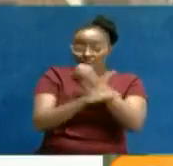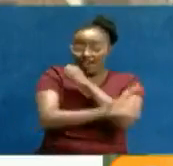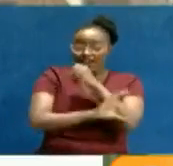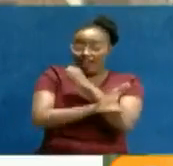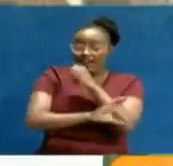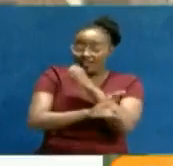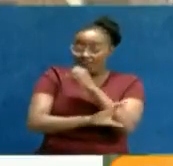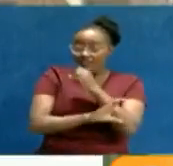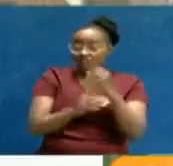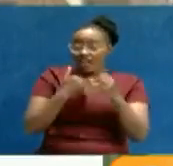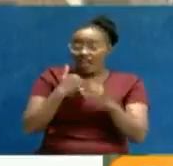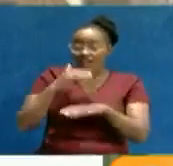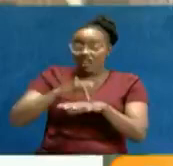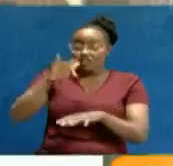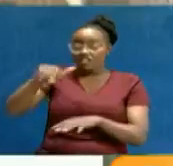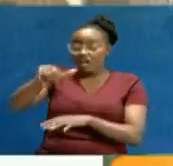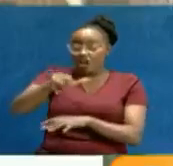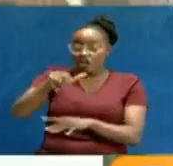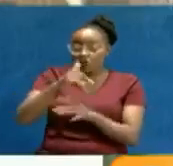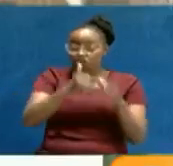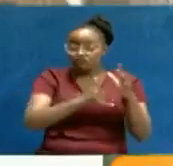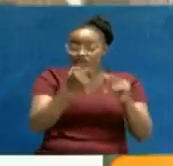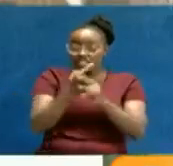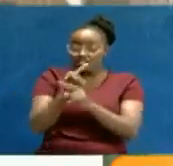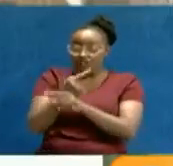risk of inadvertently affecting local industries